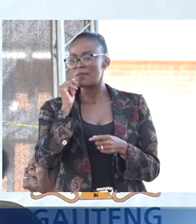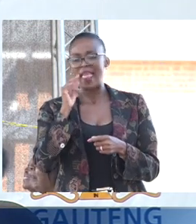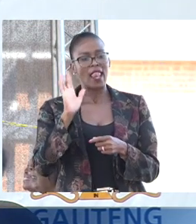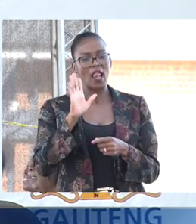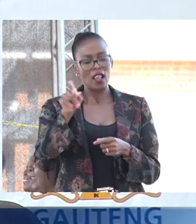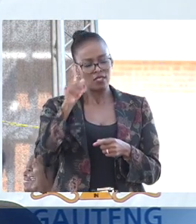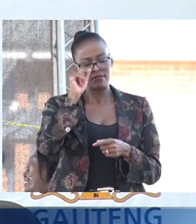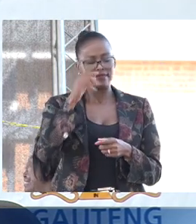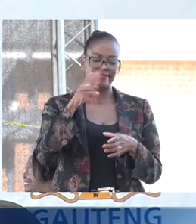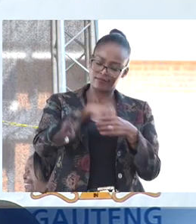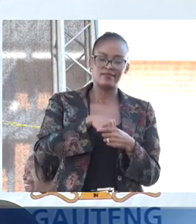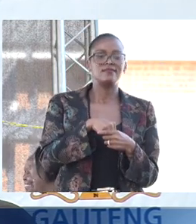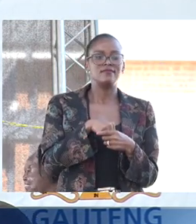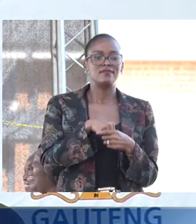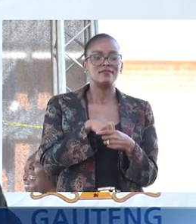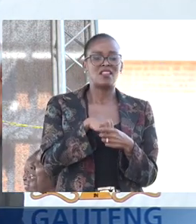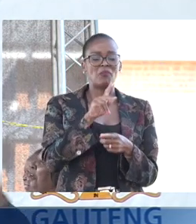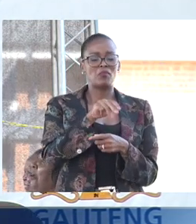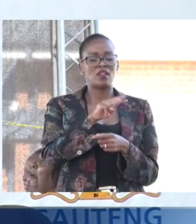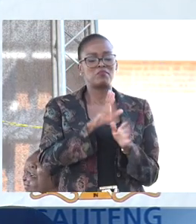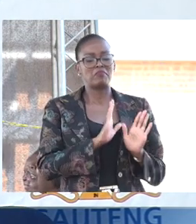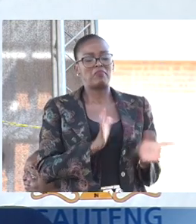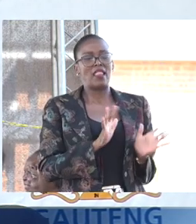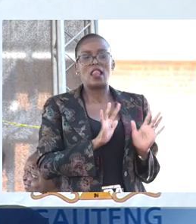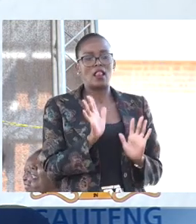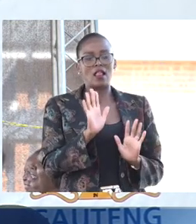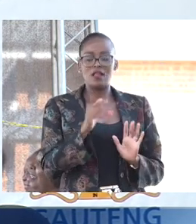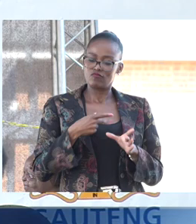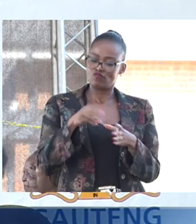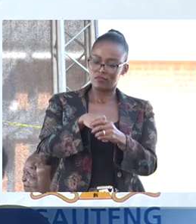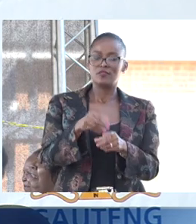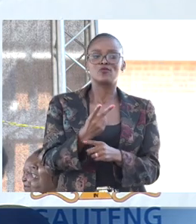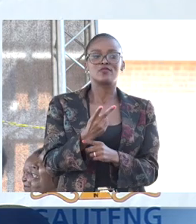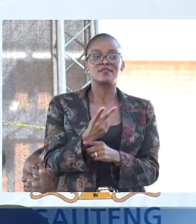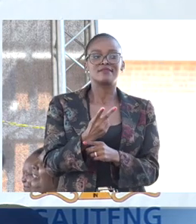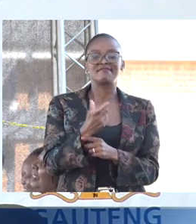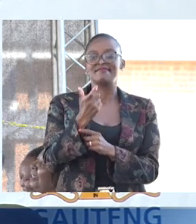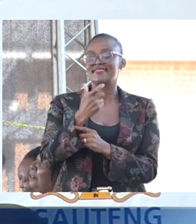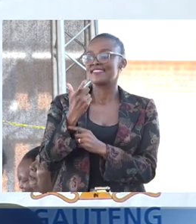premier fela. Le kenye mo bon ntate.